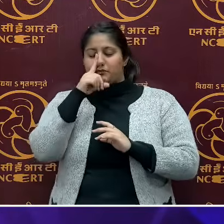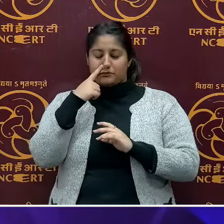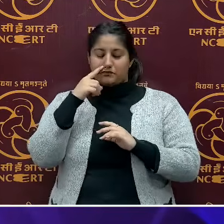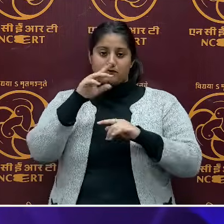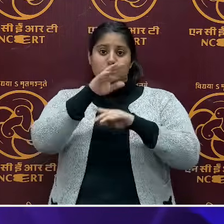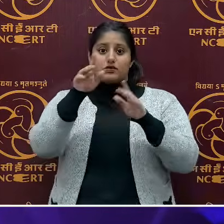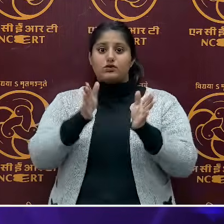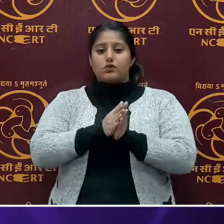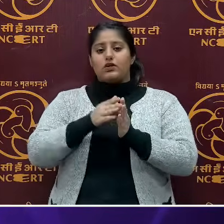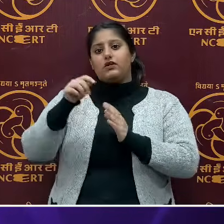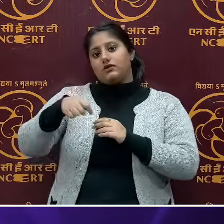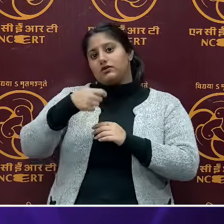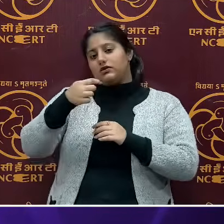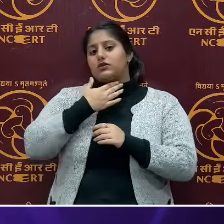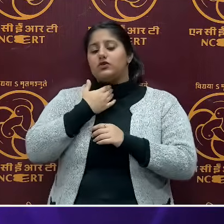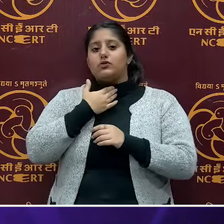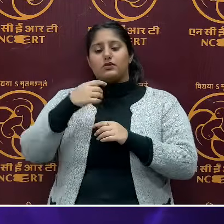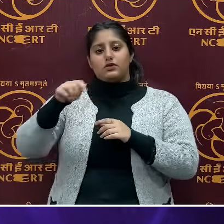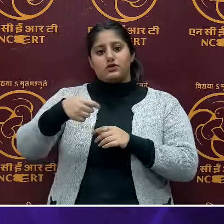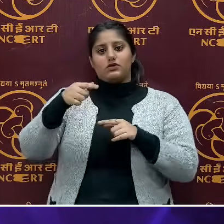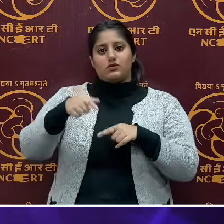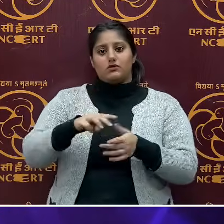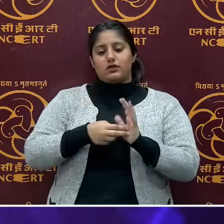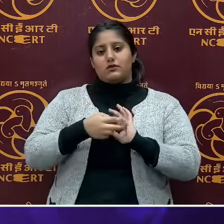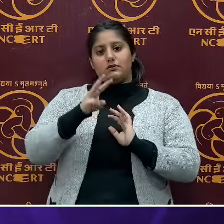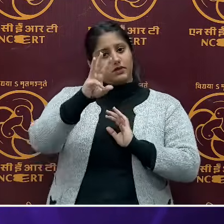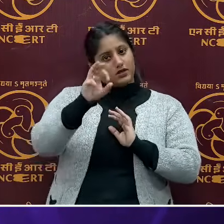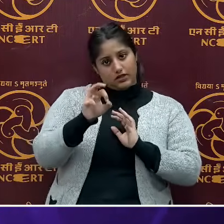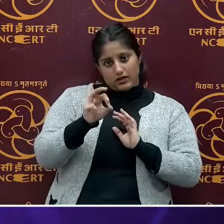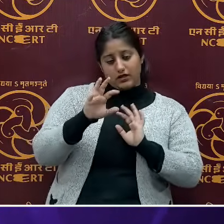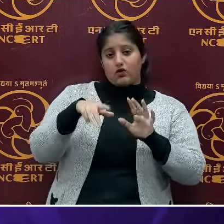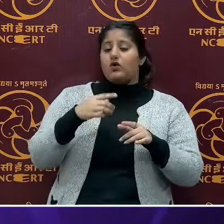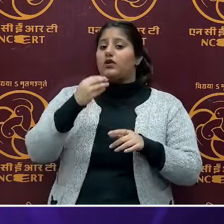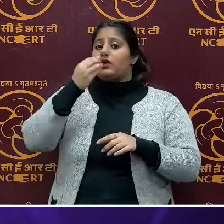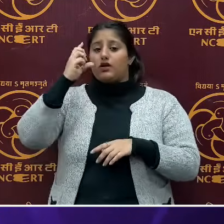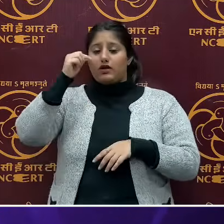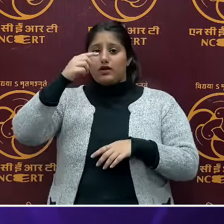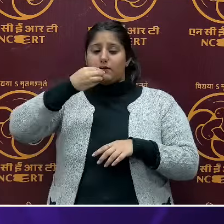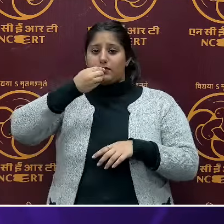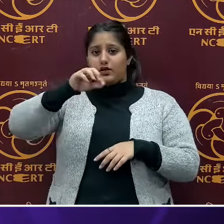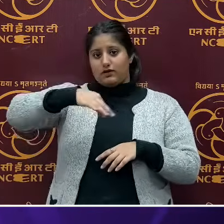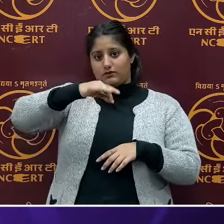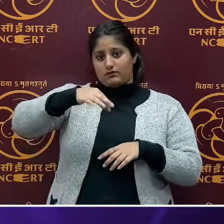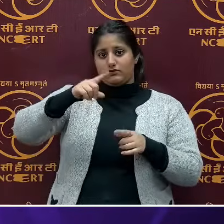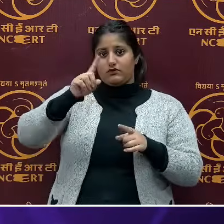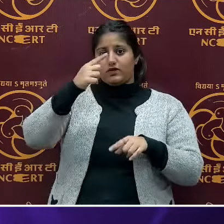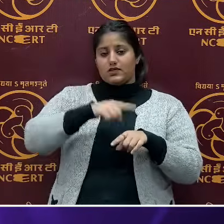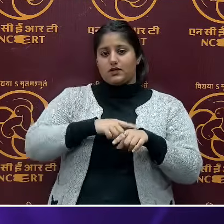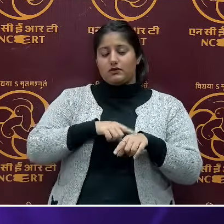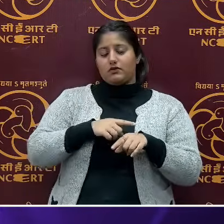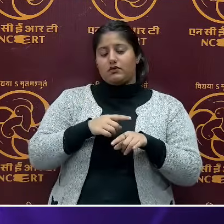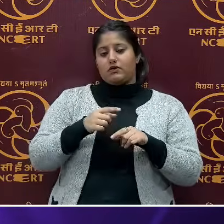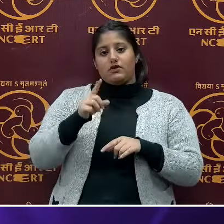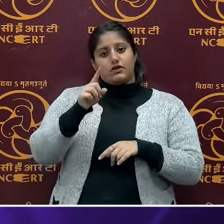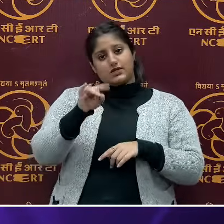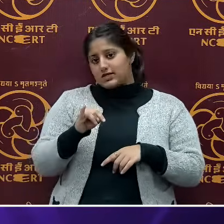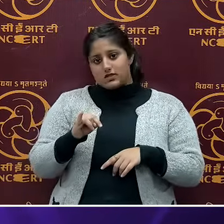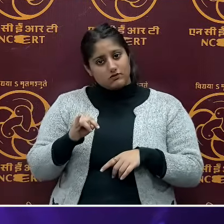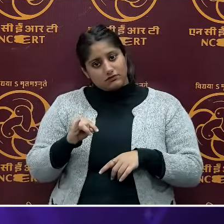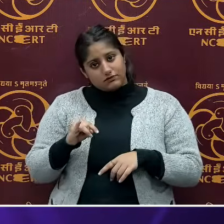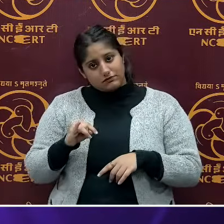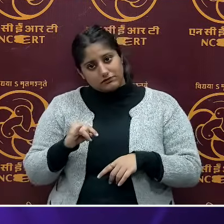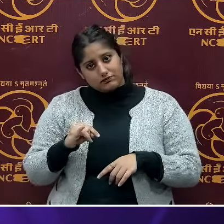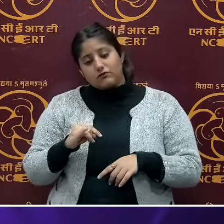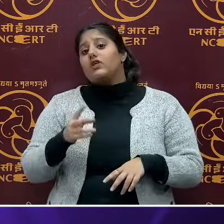of sugar is equal to 30. So, number of glasses of lemonade in the first case are 16. Number